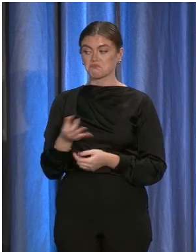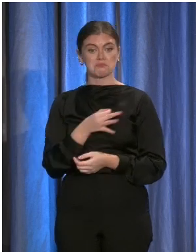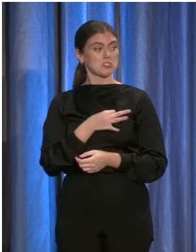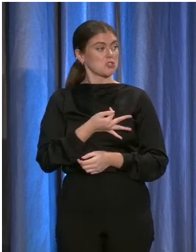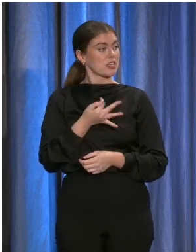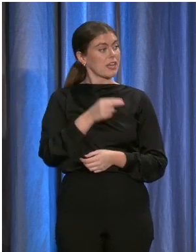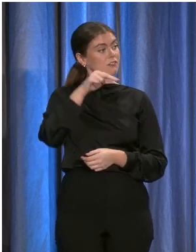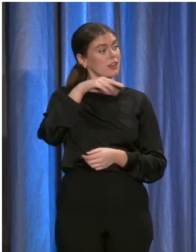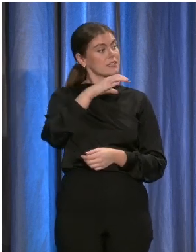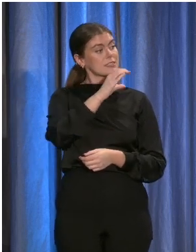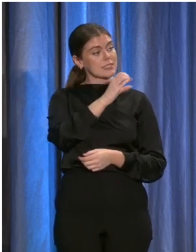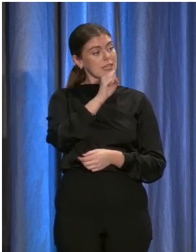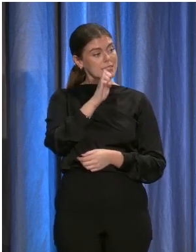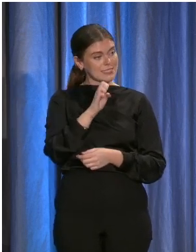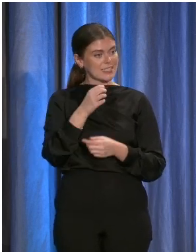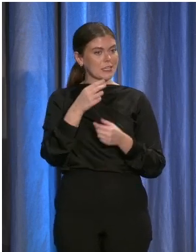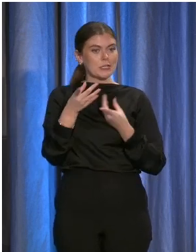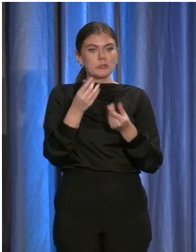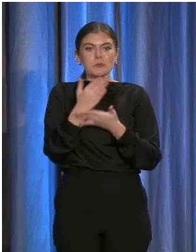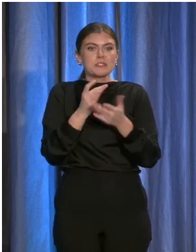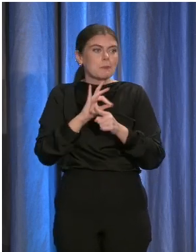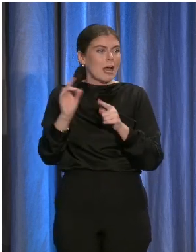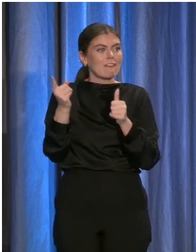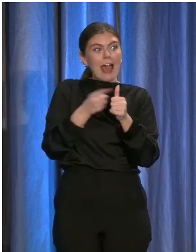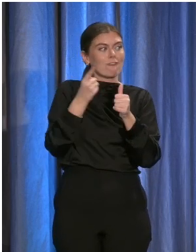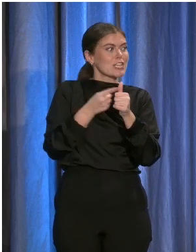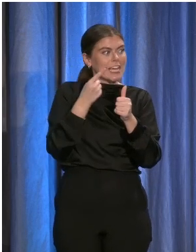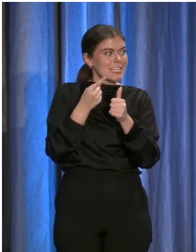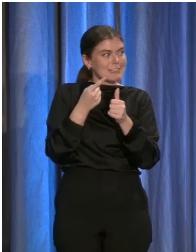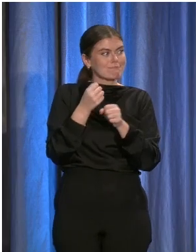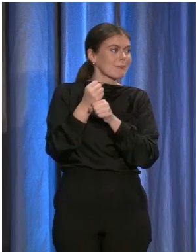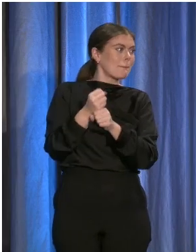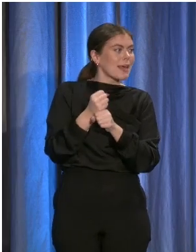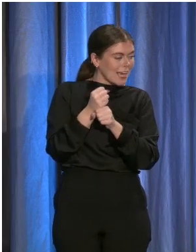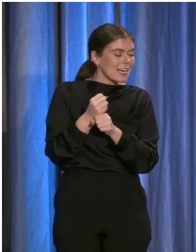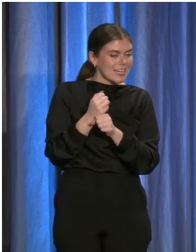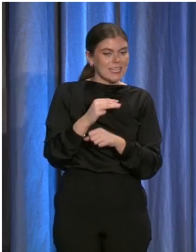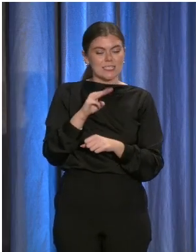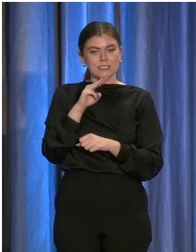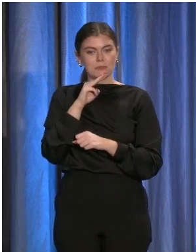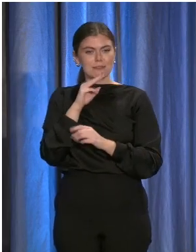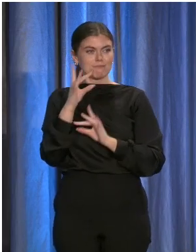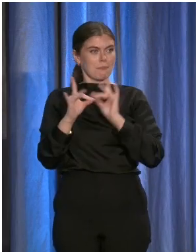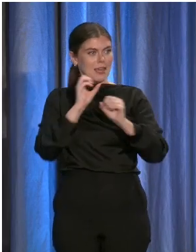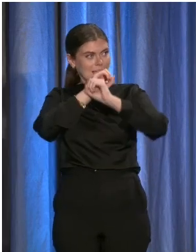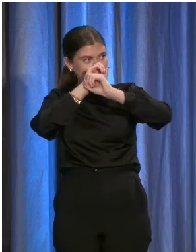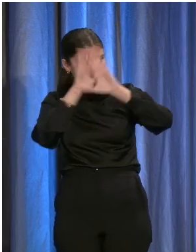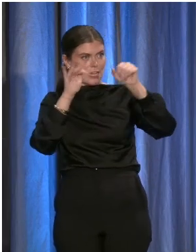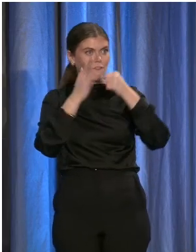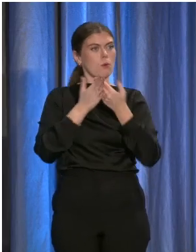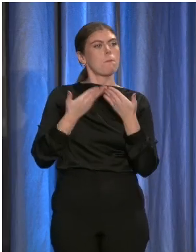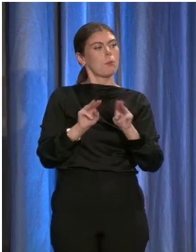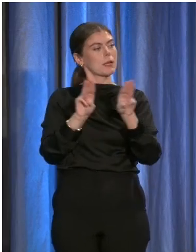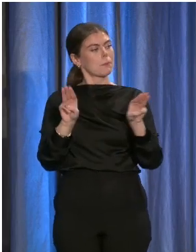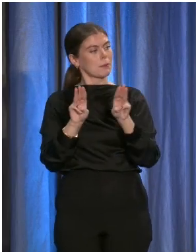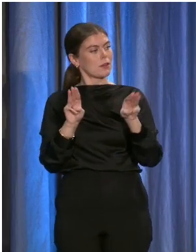the NCSE did some kind of advertising campaign to make it clearer to the wider public what